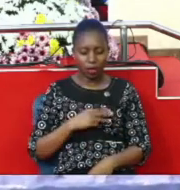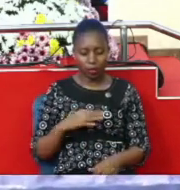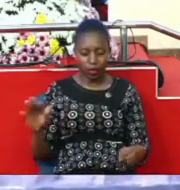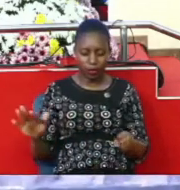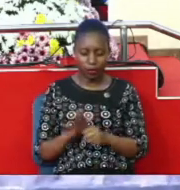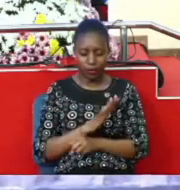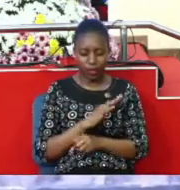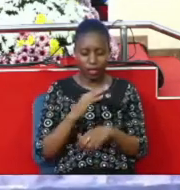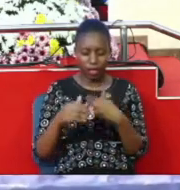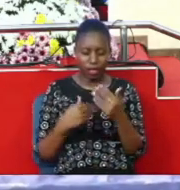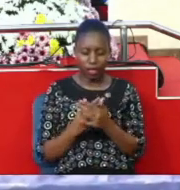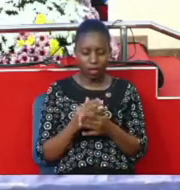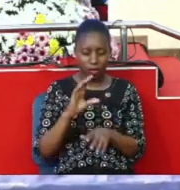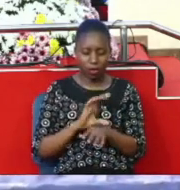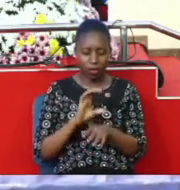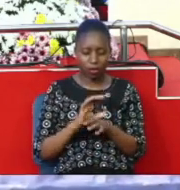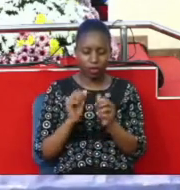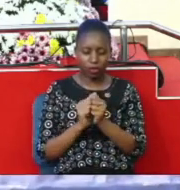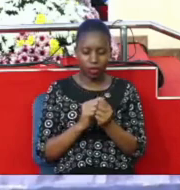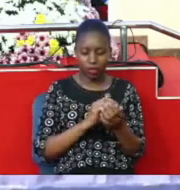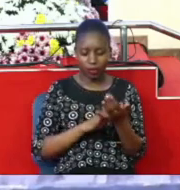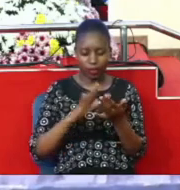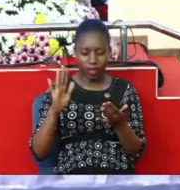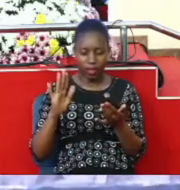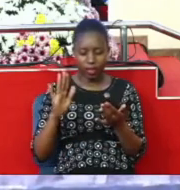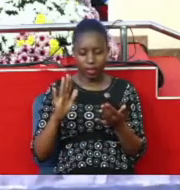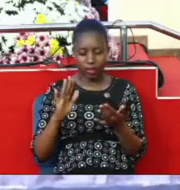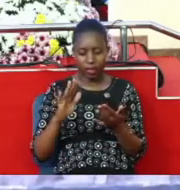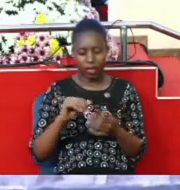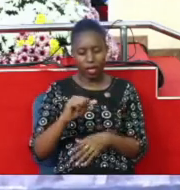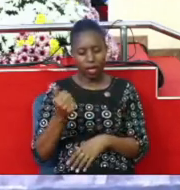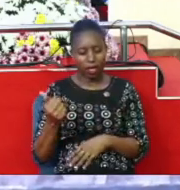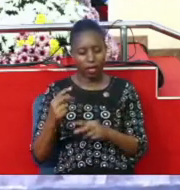praises. There are those, dear Father, that are seeking healing.